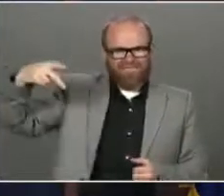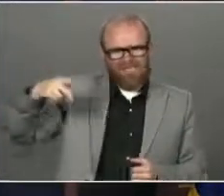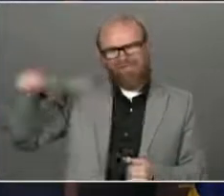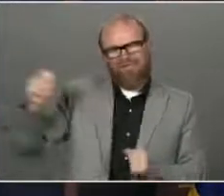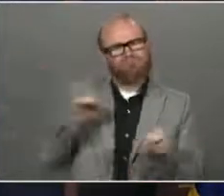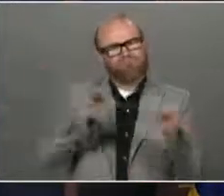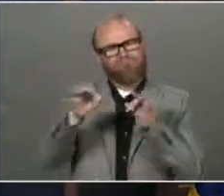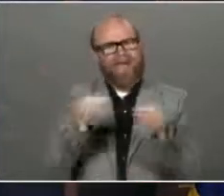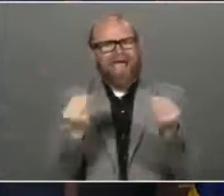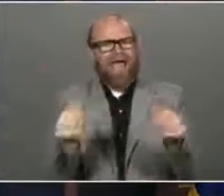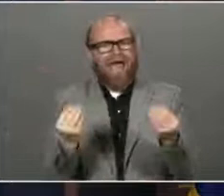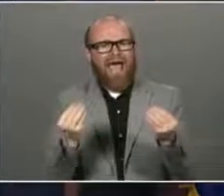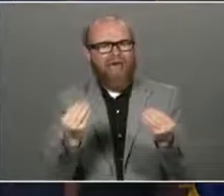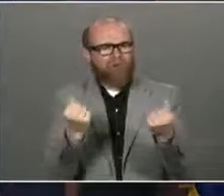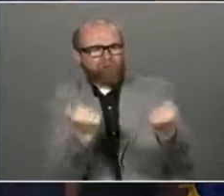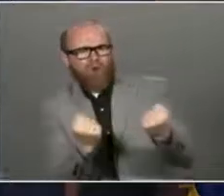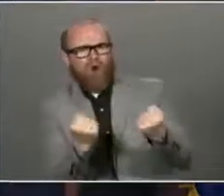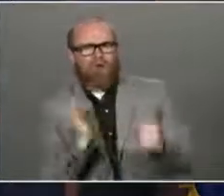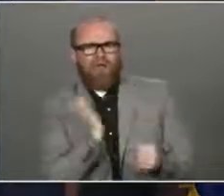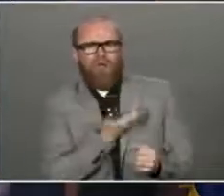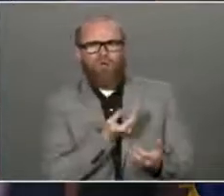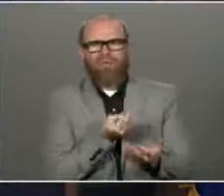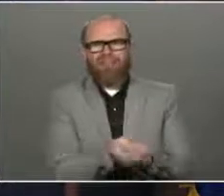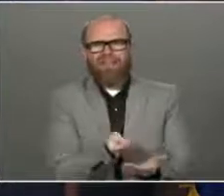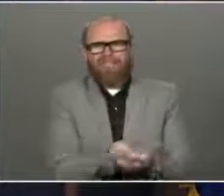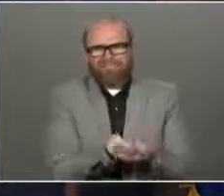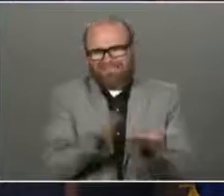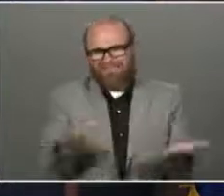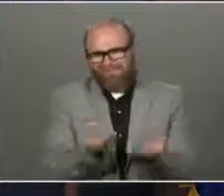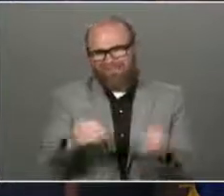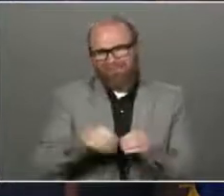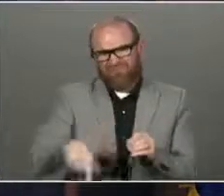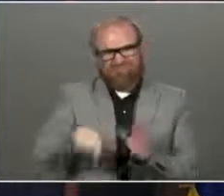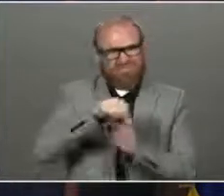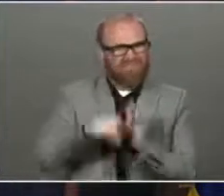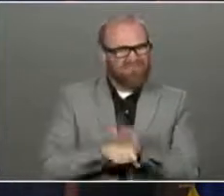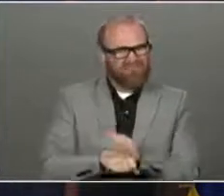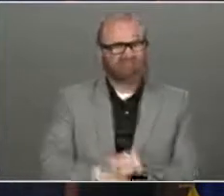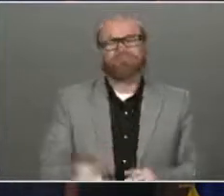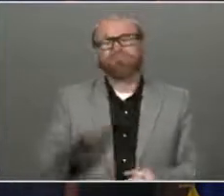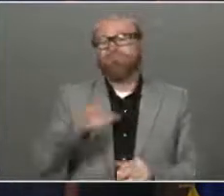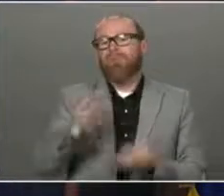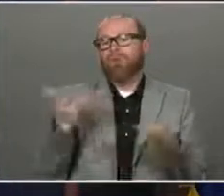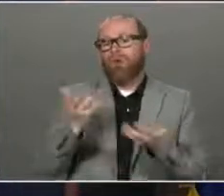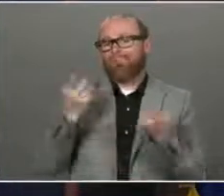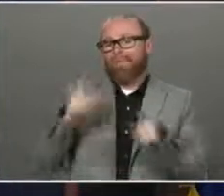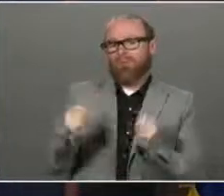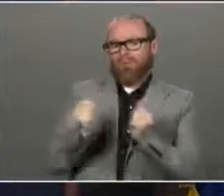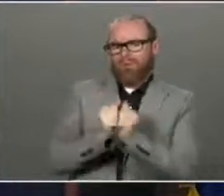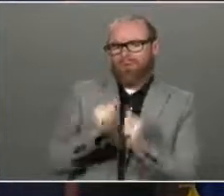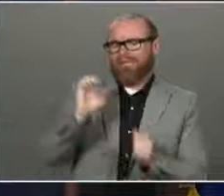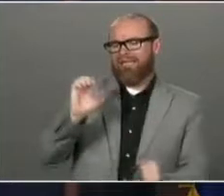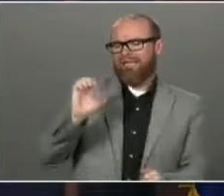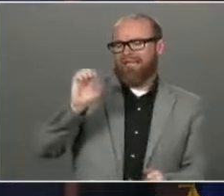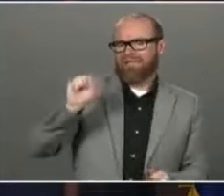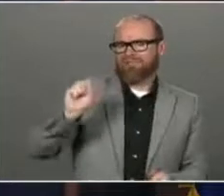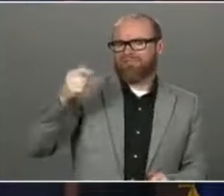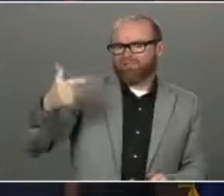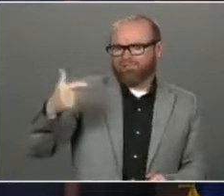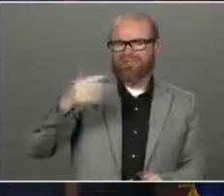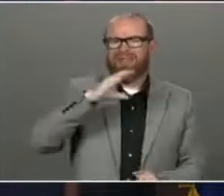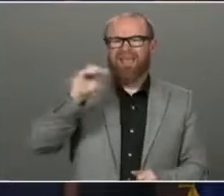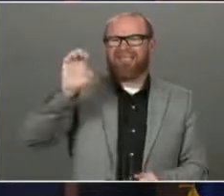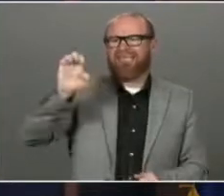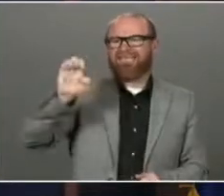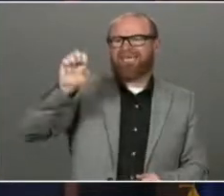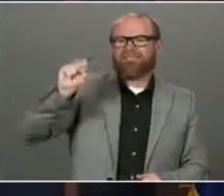financially sound the state is, and investors can make determinations based on that. What is happening with ESG and the ESG movement now